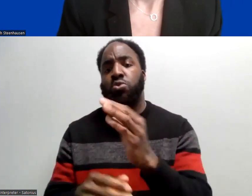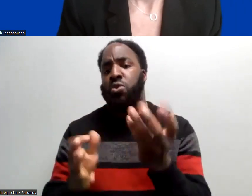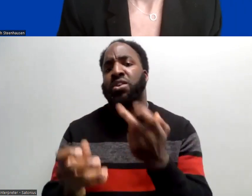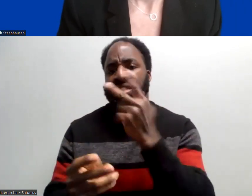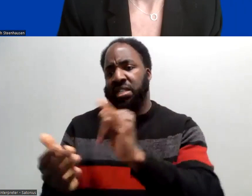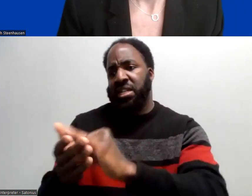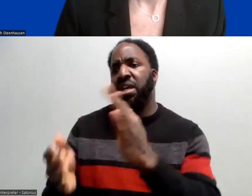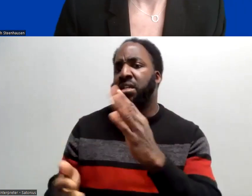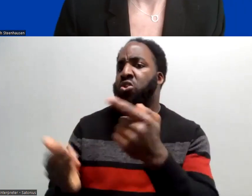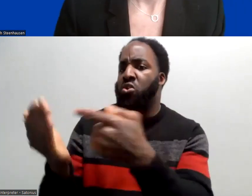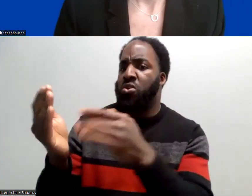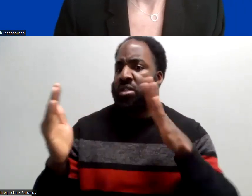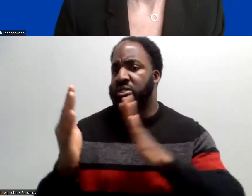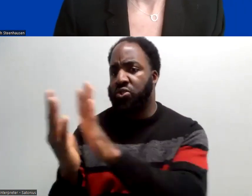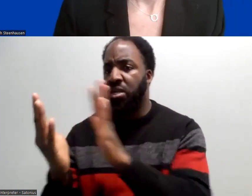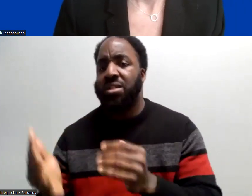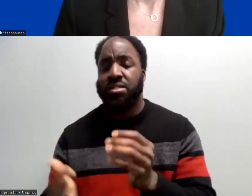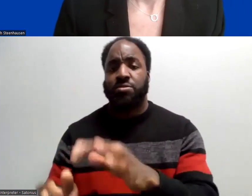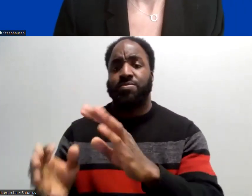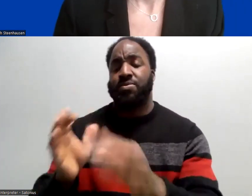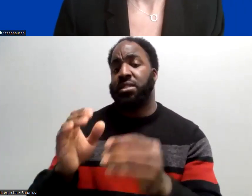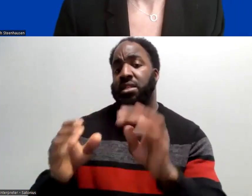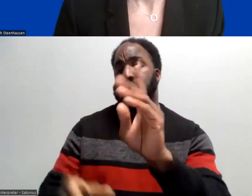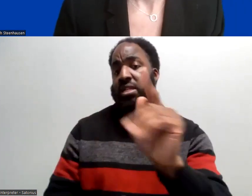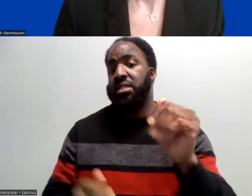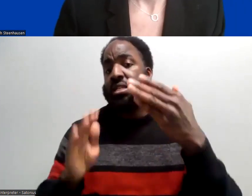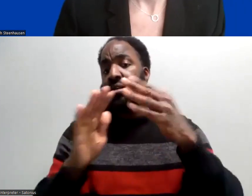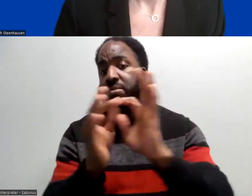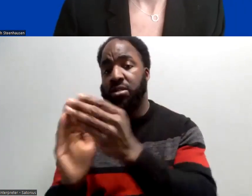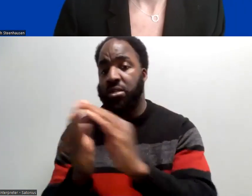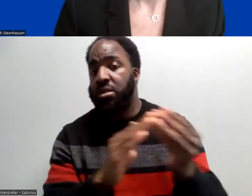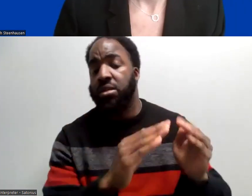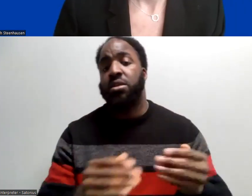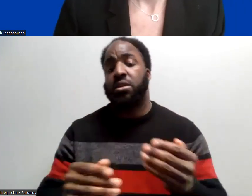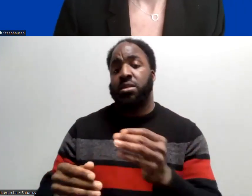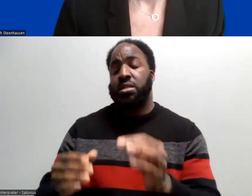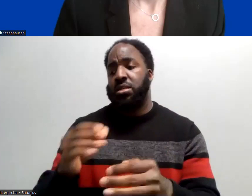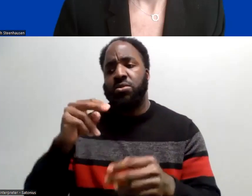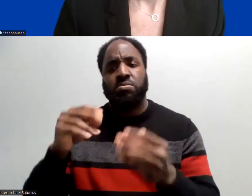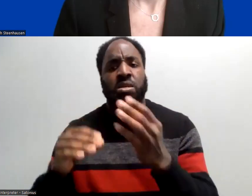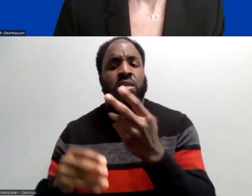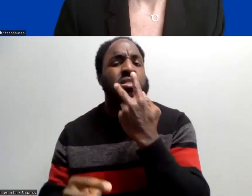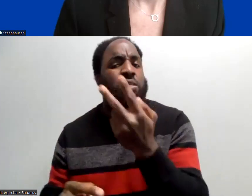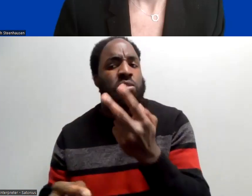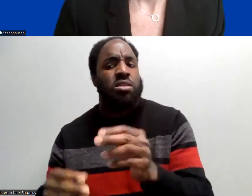other communities, a disability community, looking at the aging and disability communities needs distinctly to